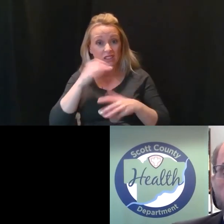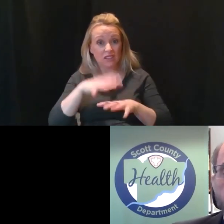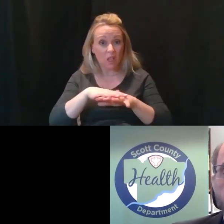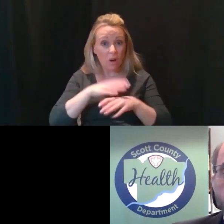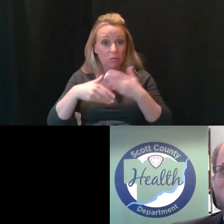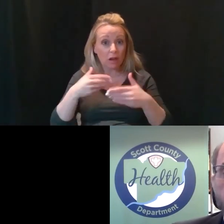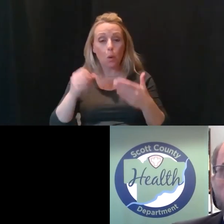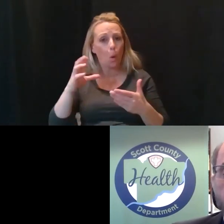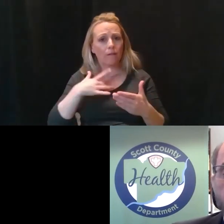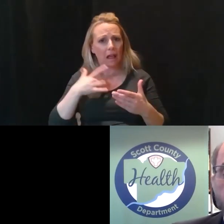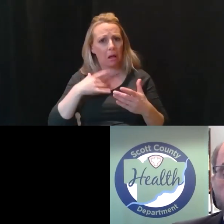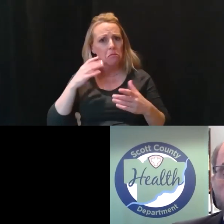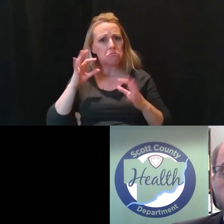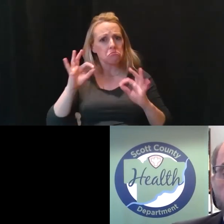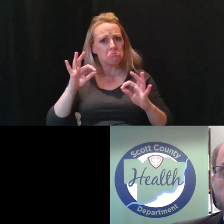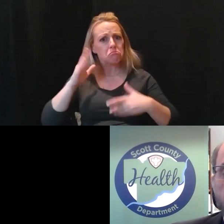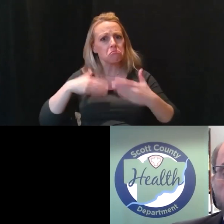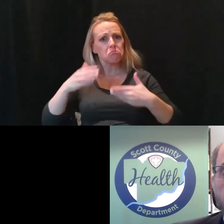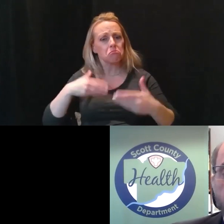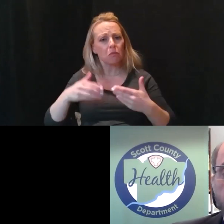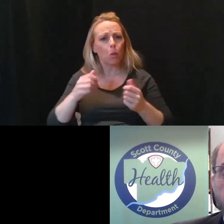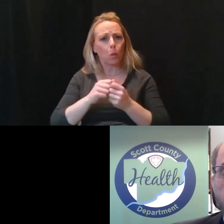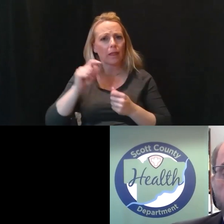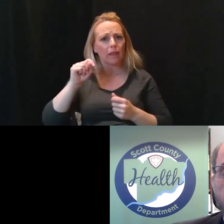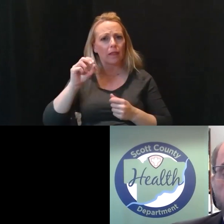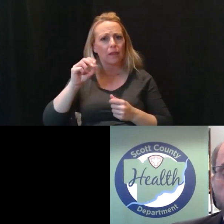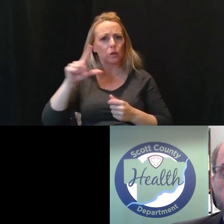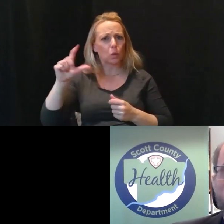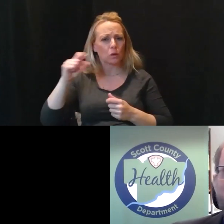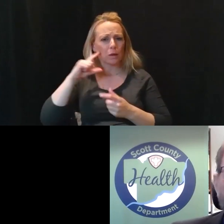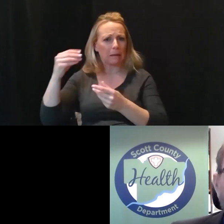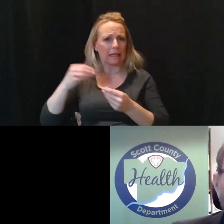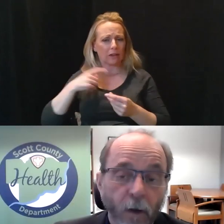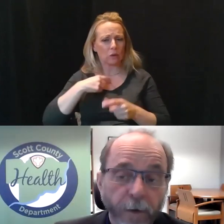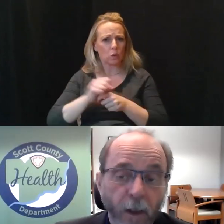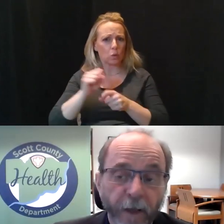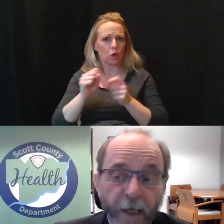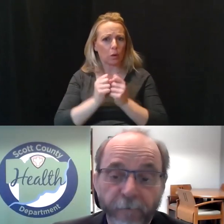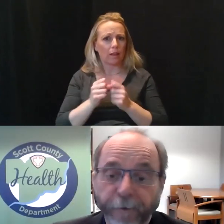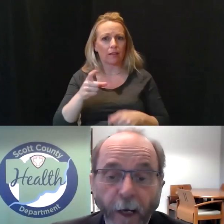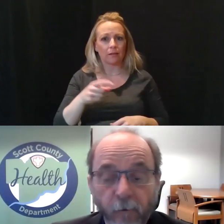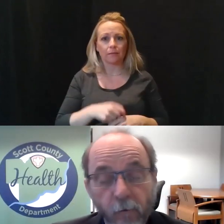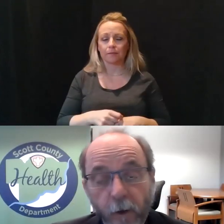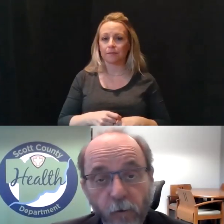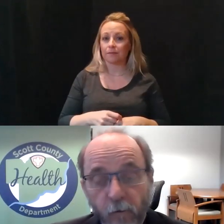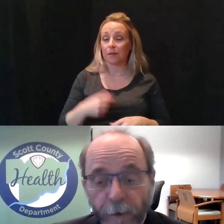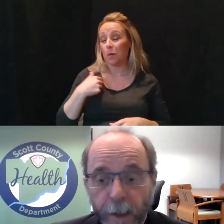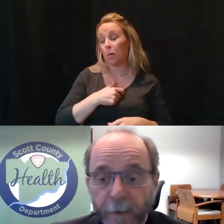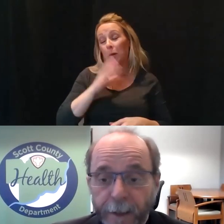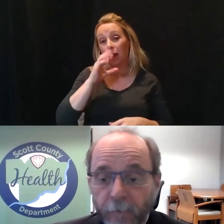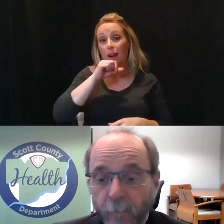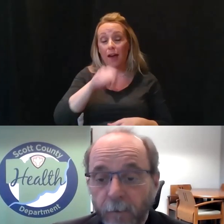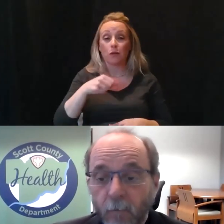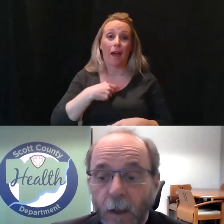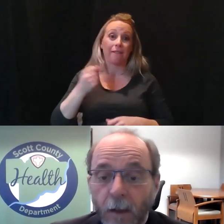this feel right on target for the tools the county has been given to work with? Well, we'd love to have thousands of doses ready to